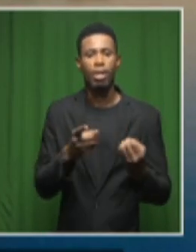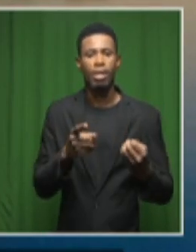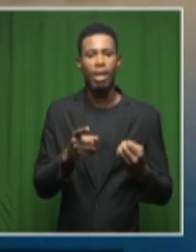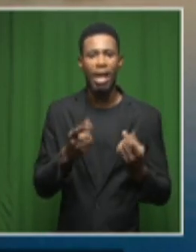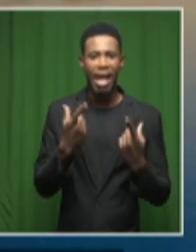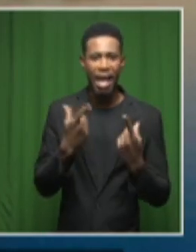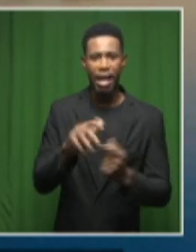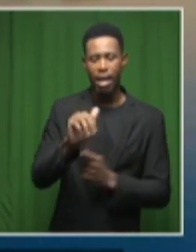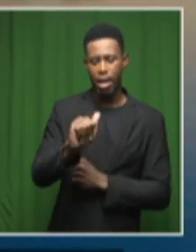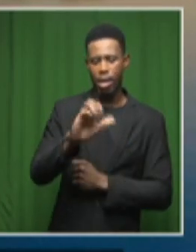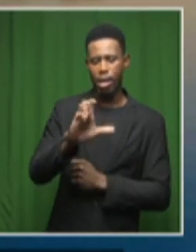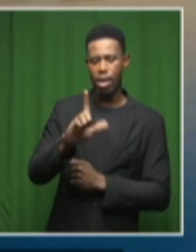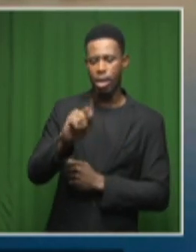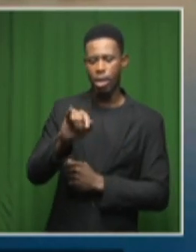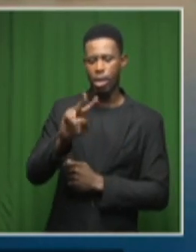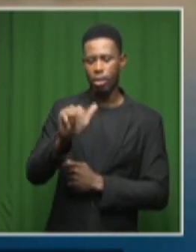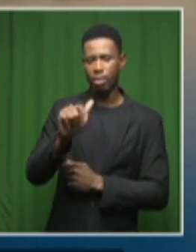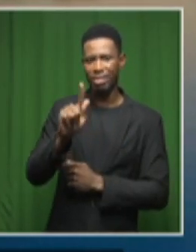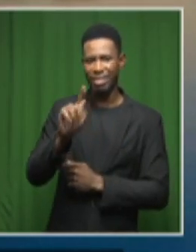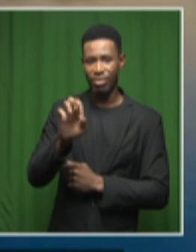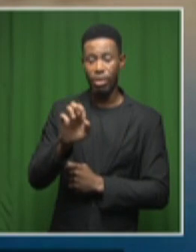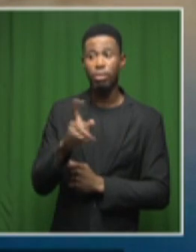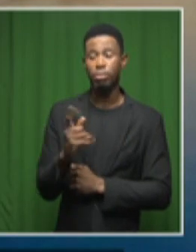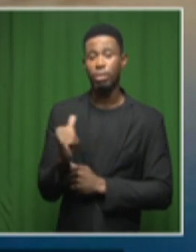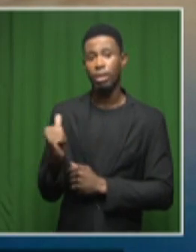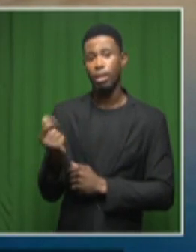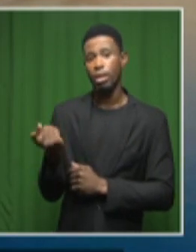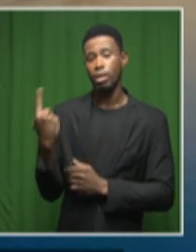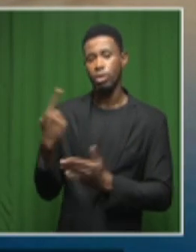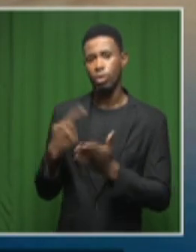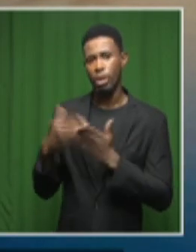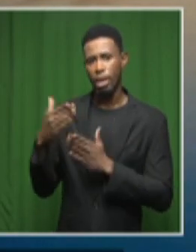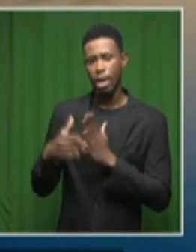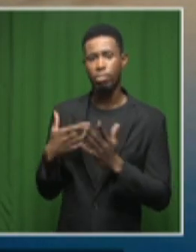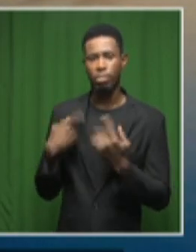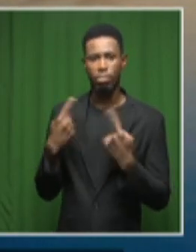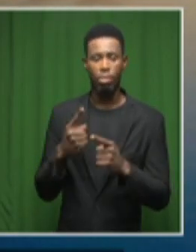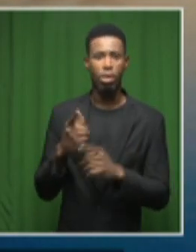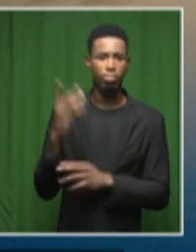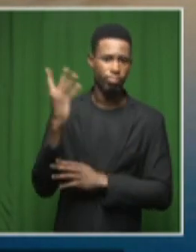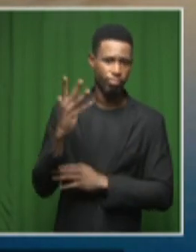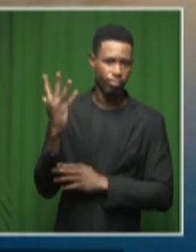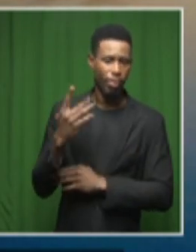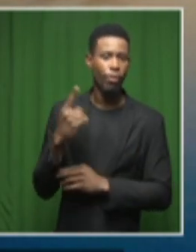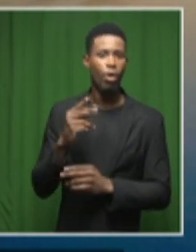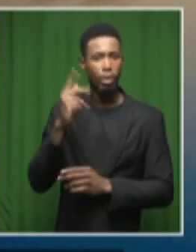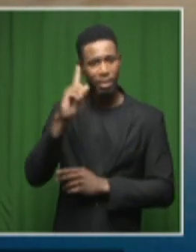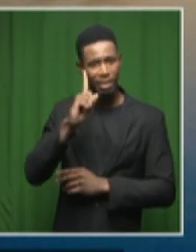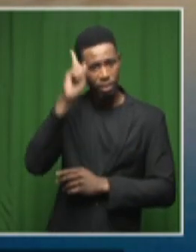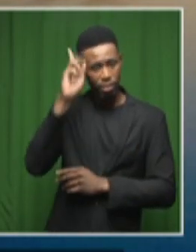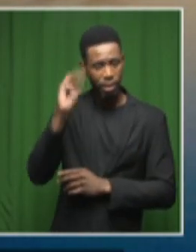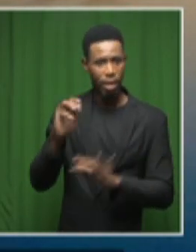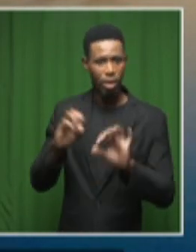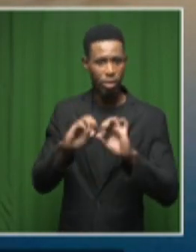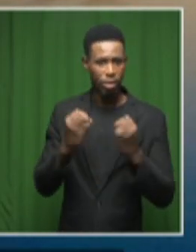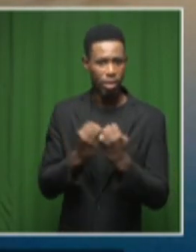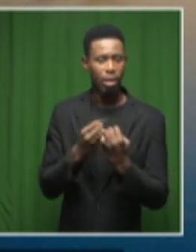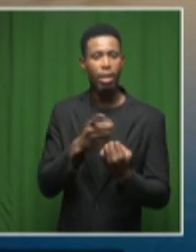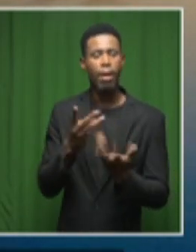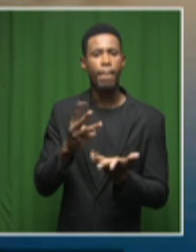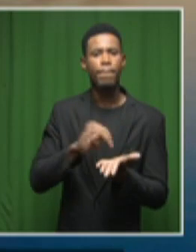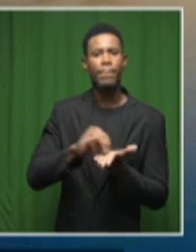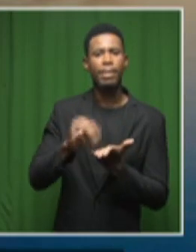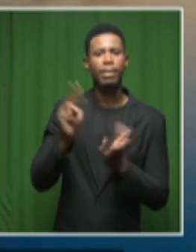speakers over the weekend at the Nelson Mandela Foundation. And the whole message was pretty much just asking your brother, sure